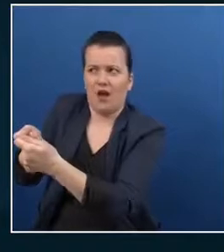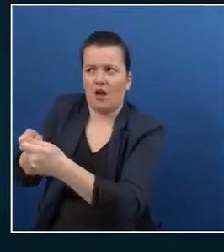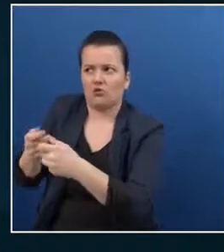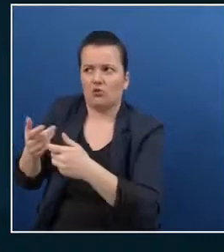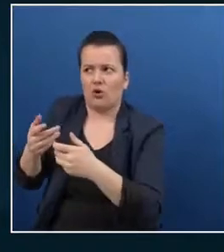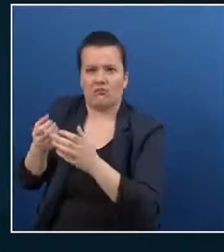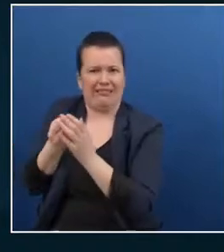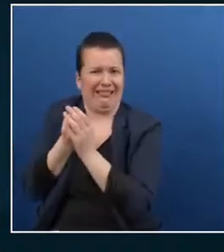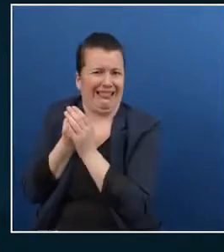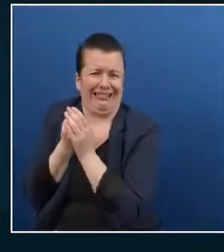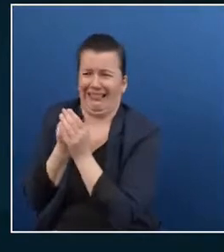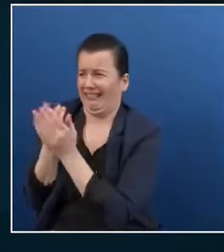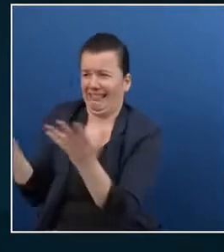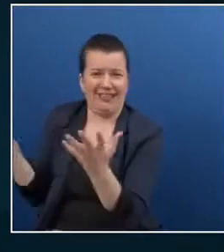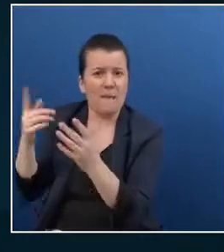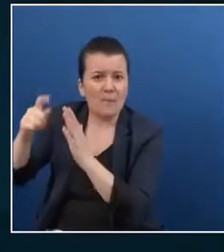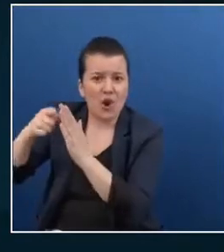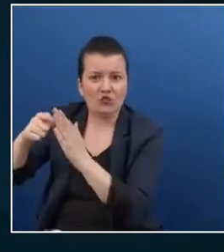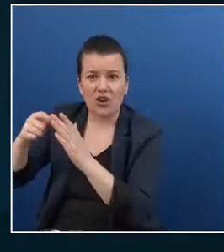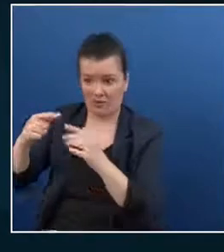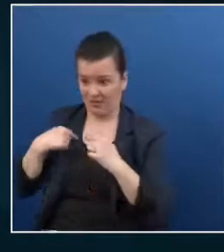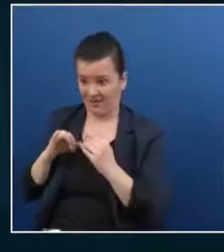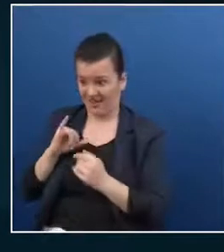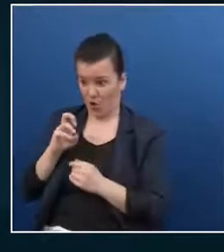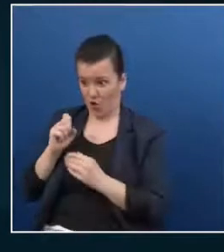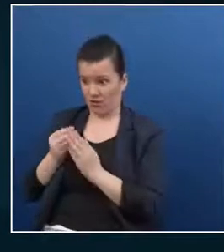that's kind of a scale problem. And